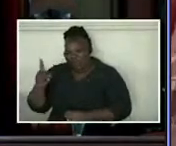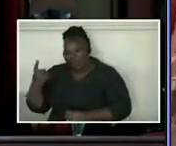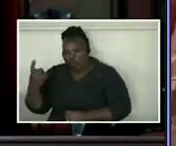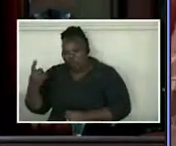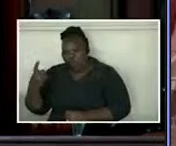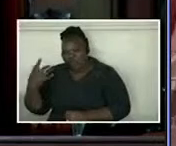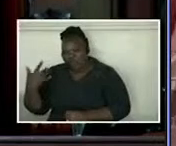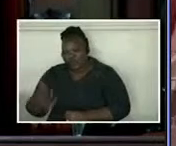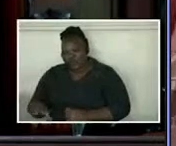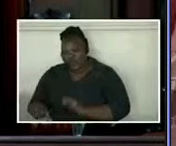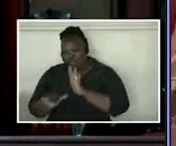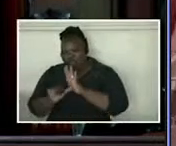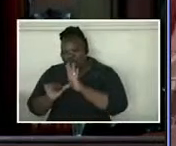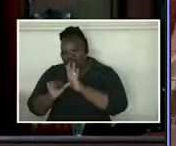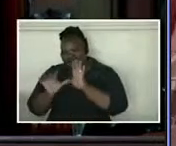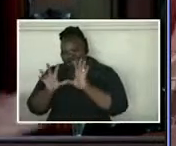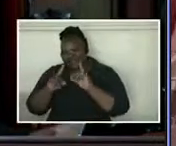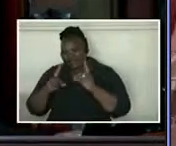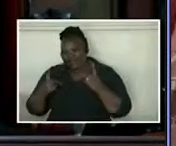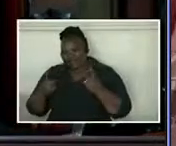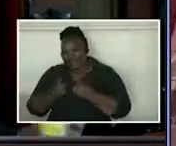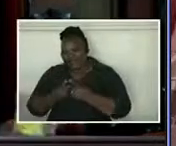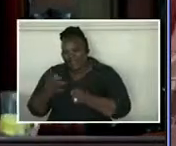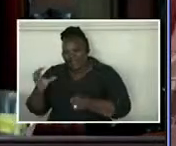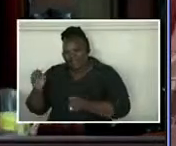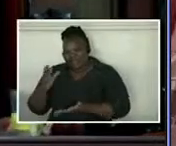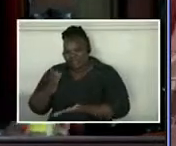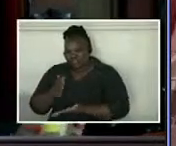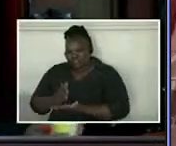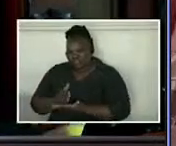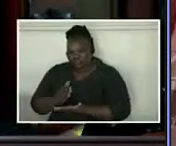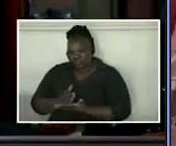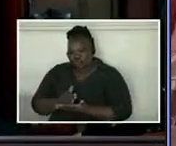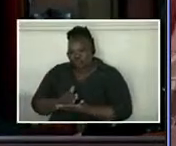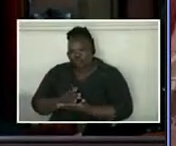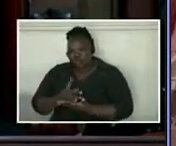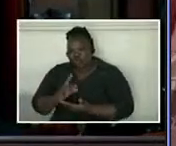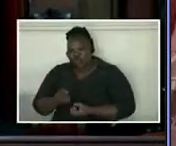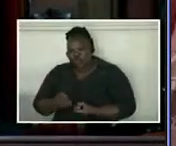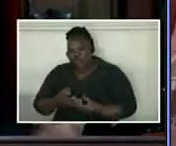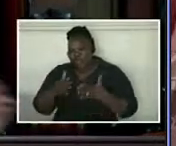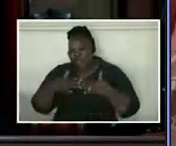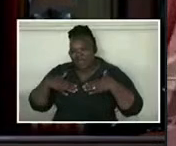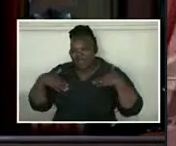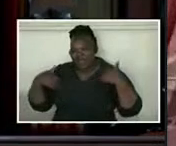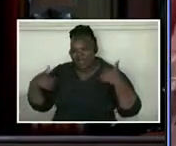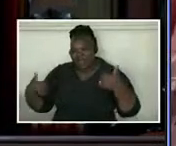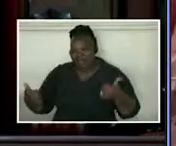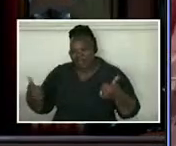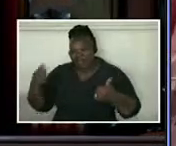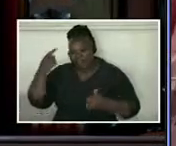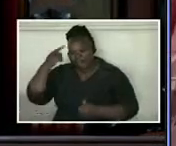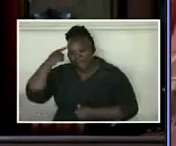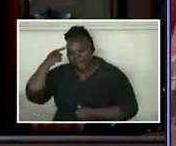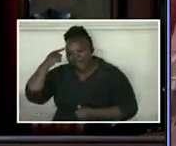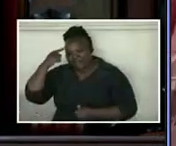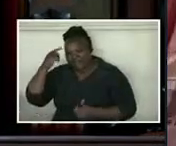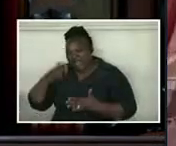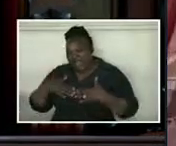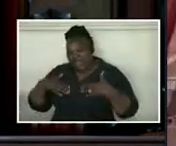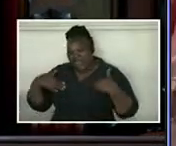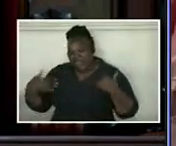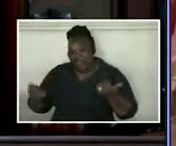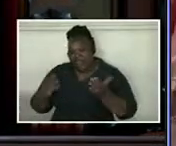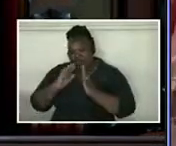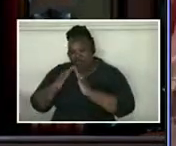important departments in making sure that we are producing a healthy mind and healthy society